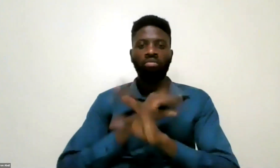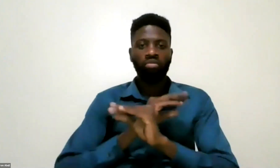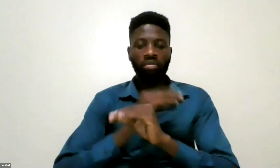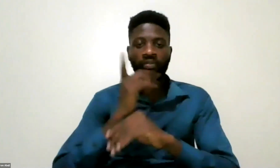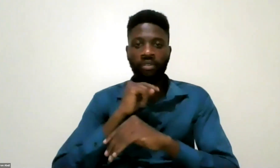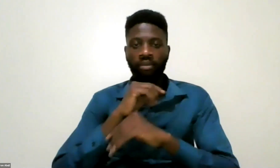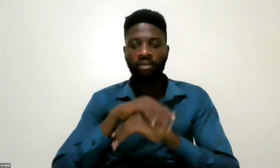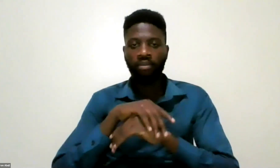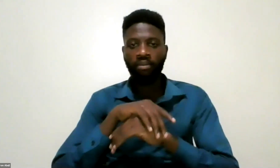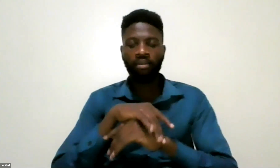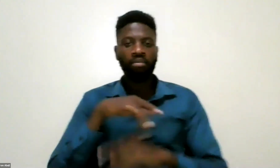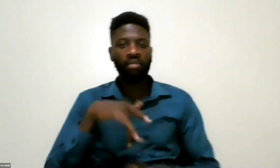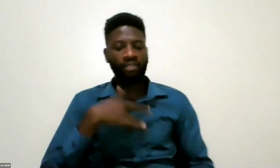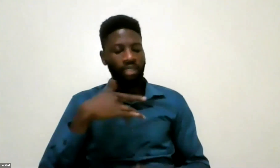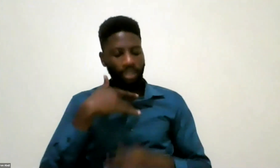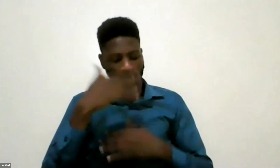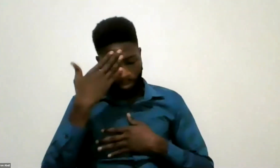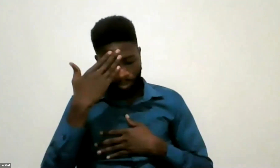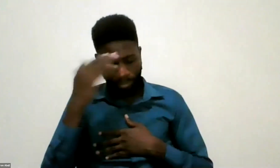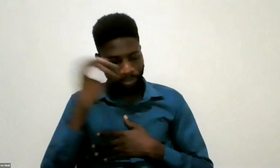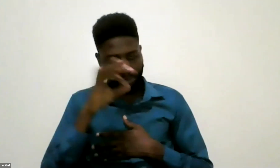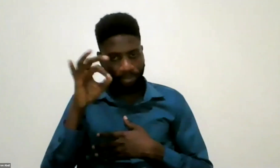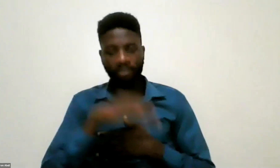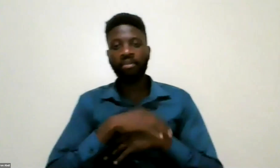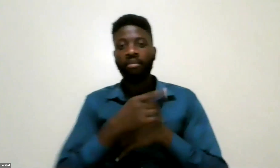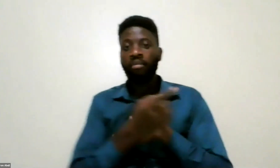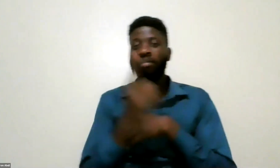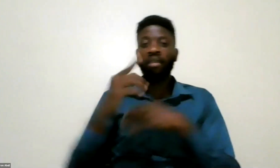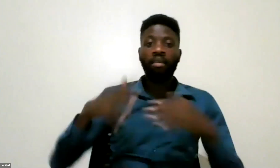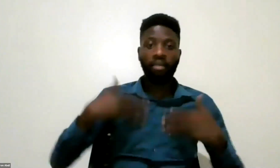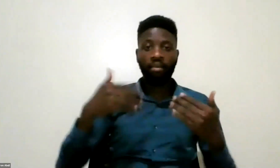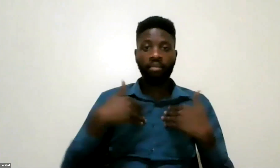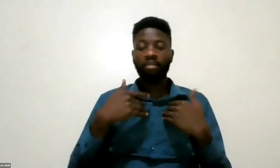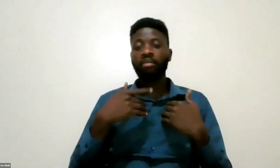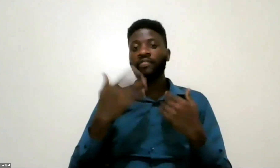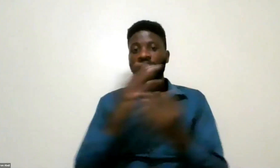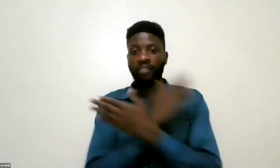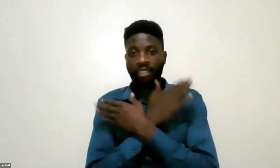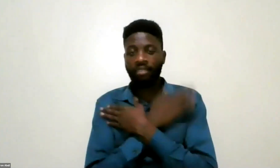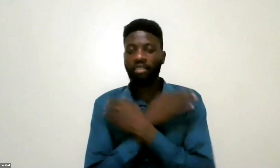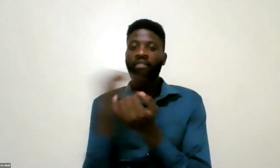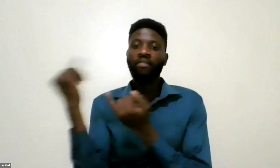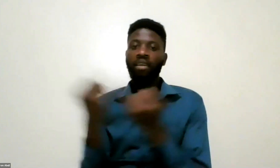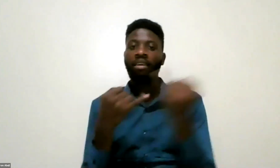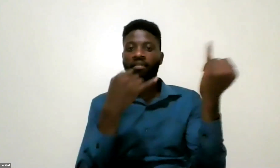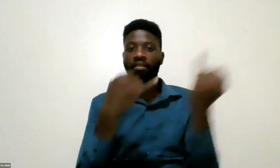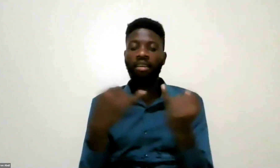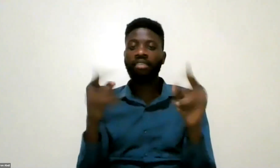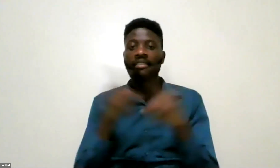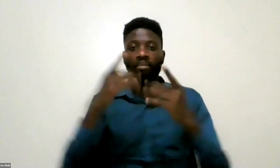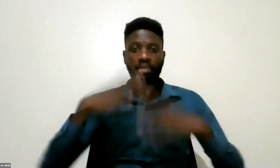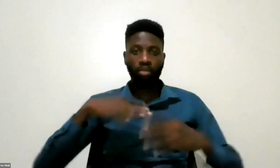so humbled. So are you all excited? Will you invite your friends, even those not in the program?